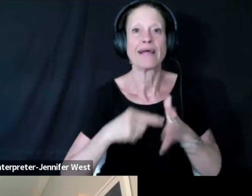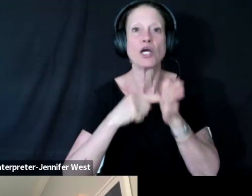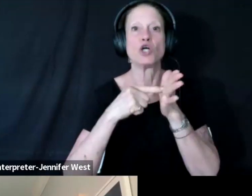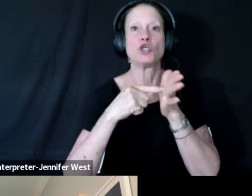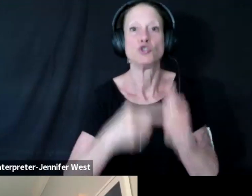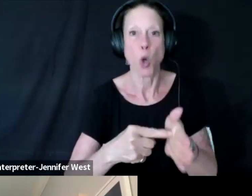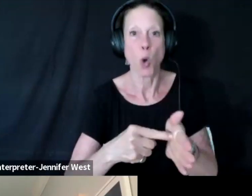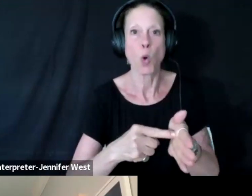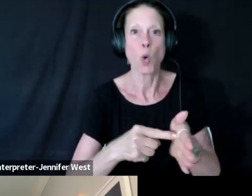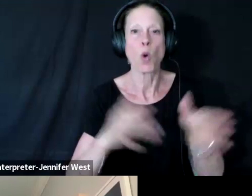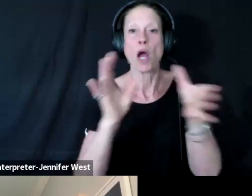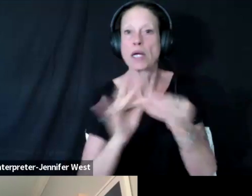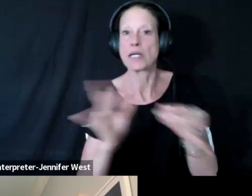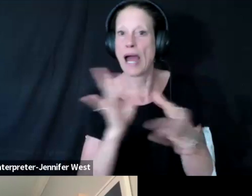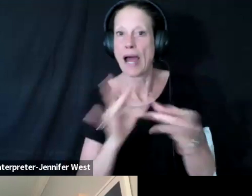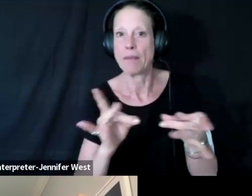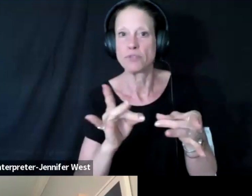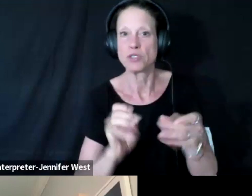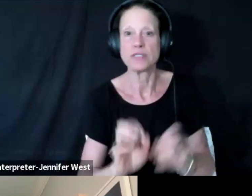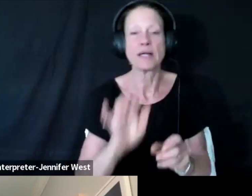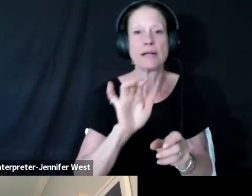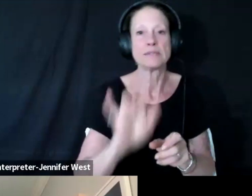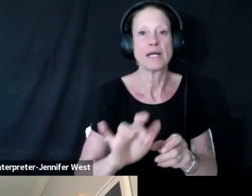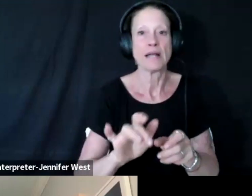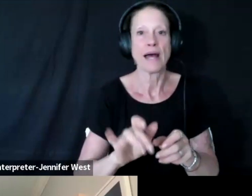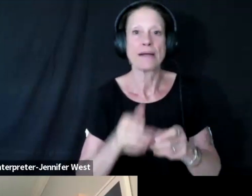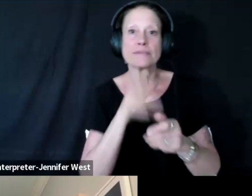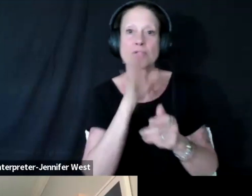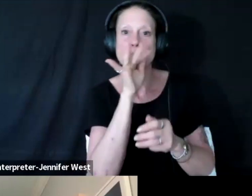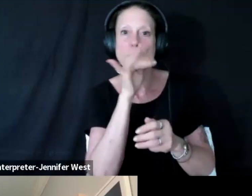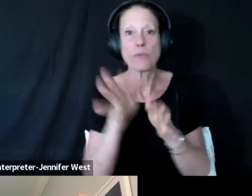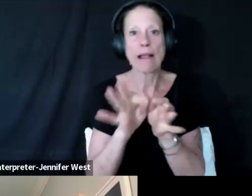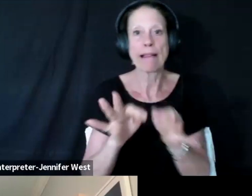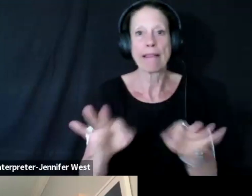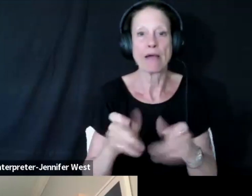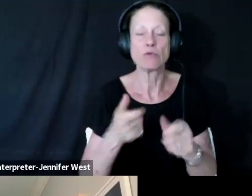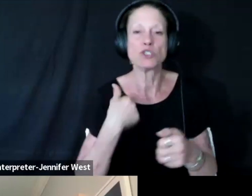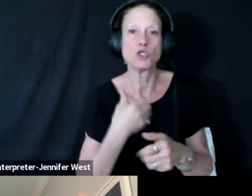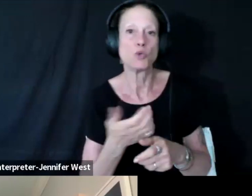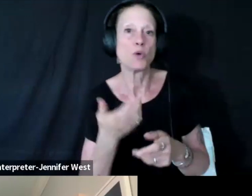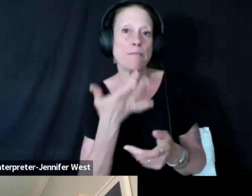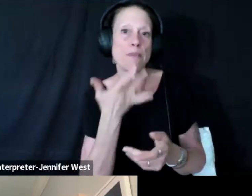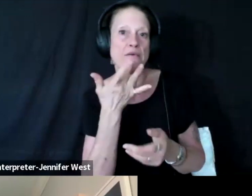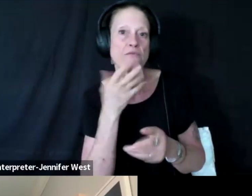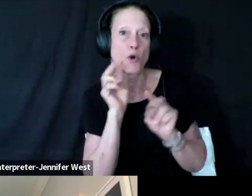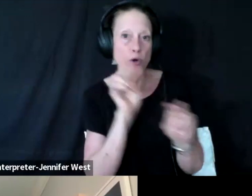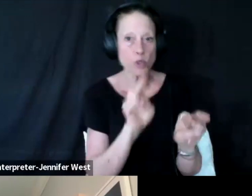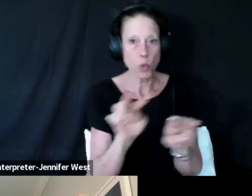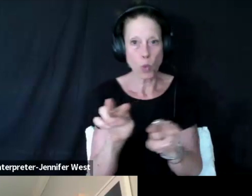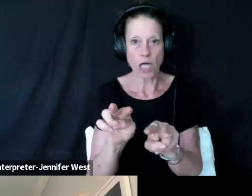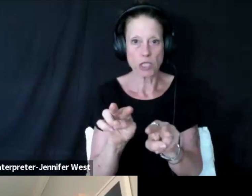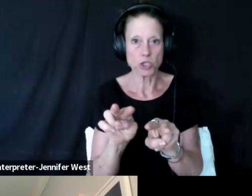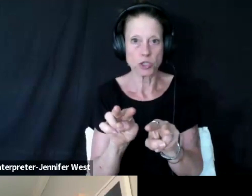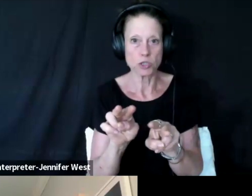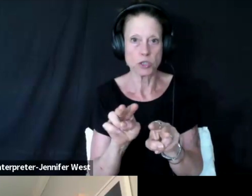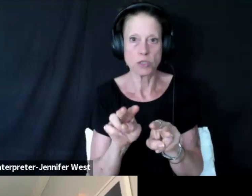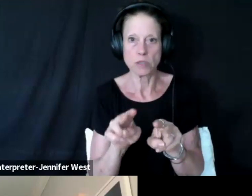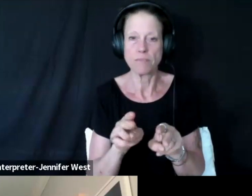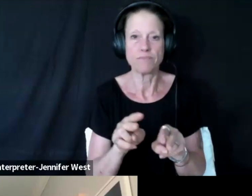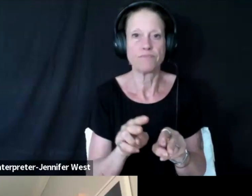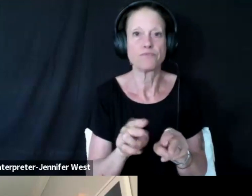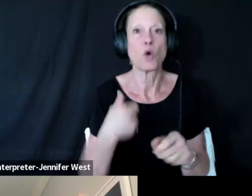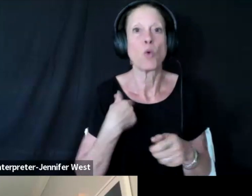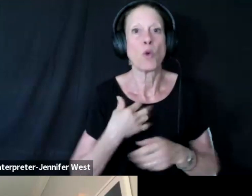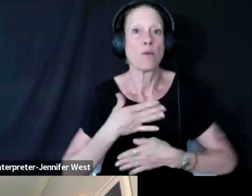speaking language you would like to show. Also, for funding needs, it is very important to receive feedback from our